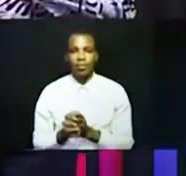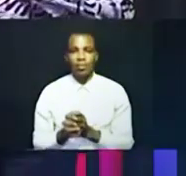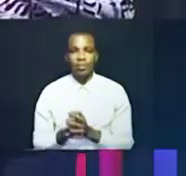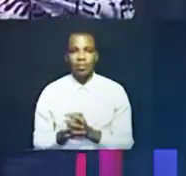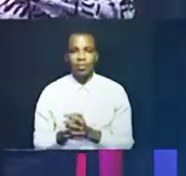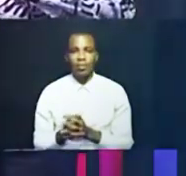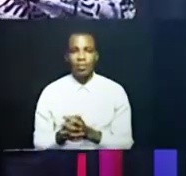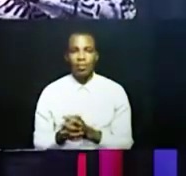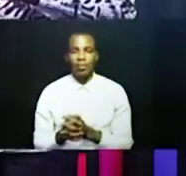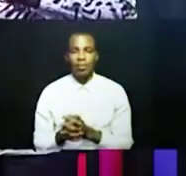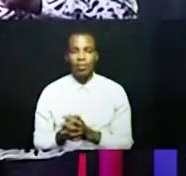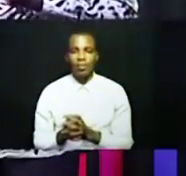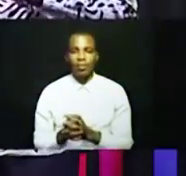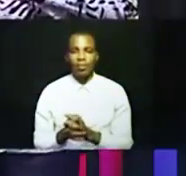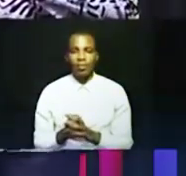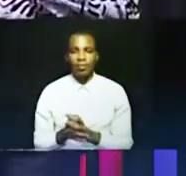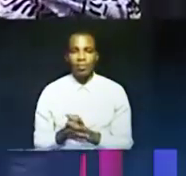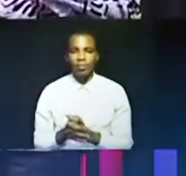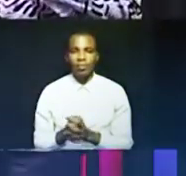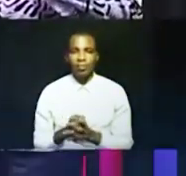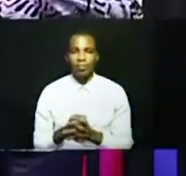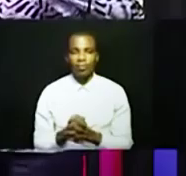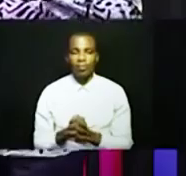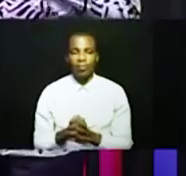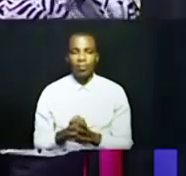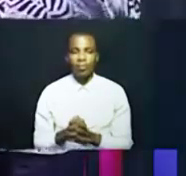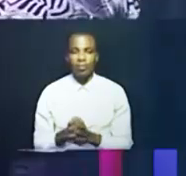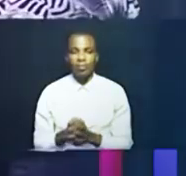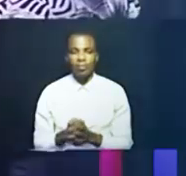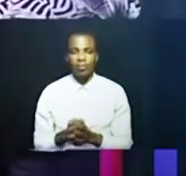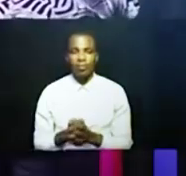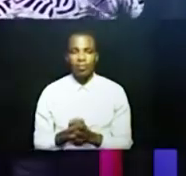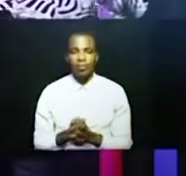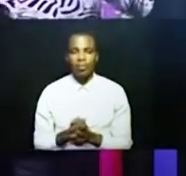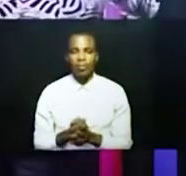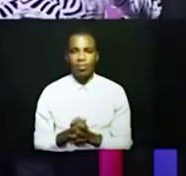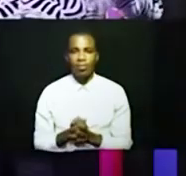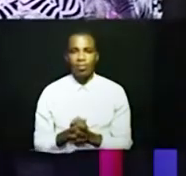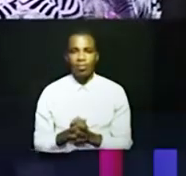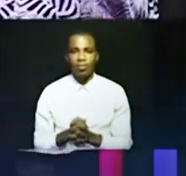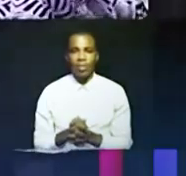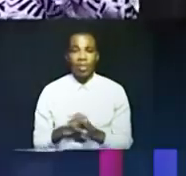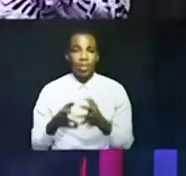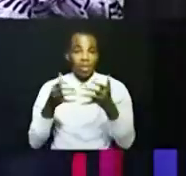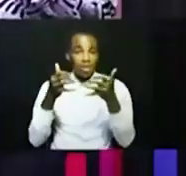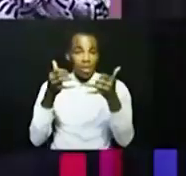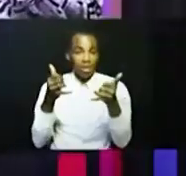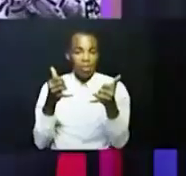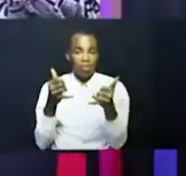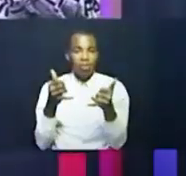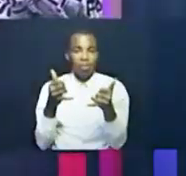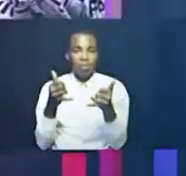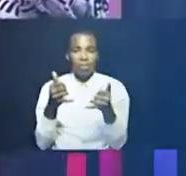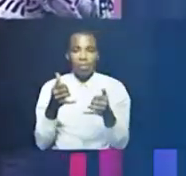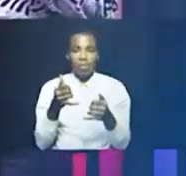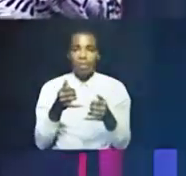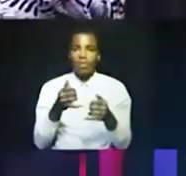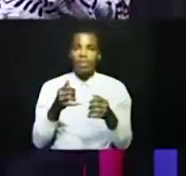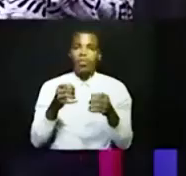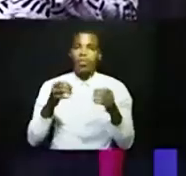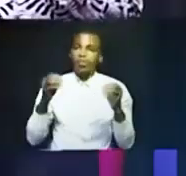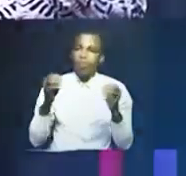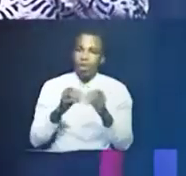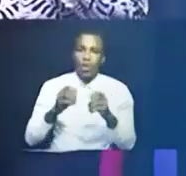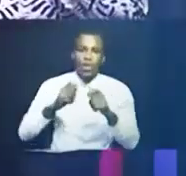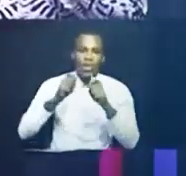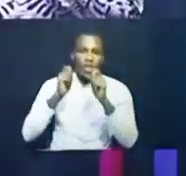for Jerusalem ni Judea nyina ni Samaria de akopim asase ano no ho. Now, despite the giftings and the